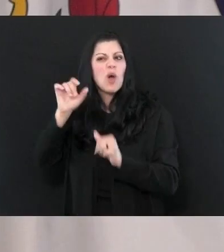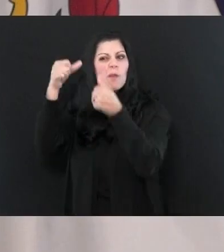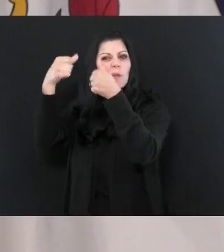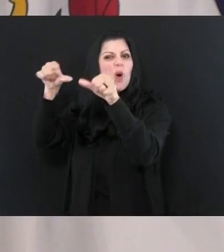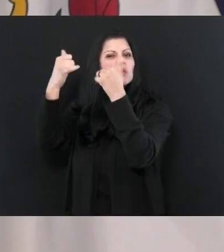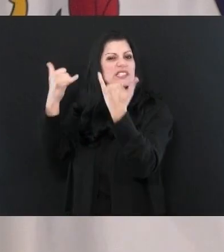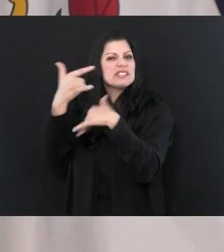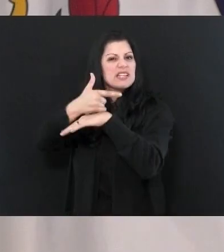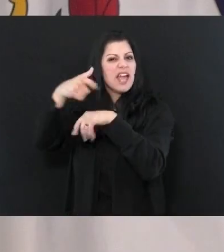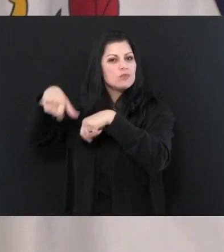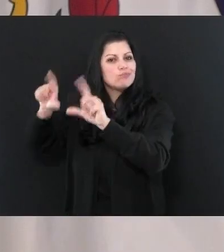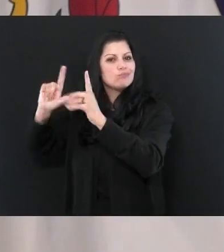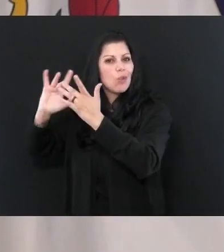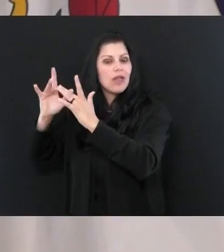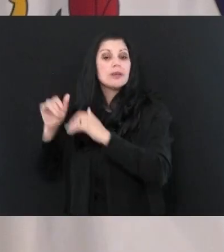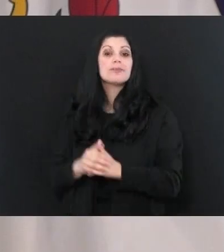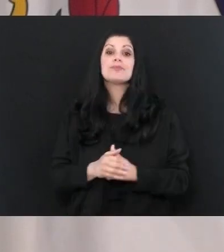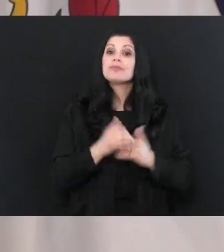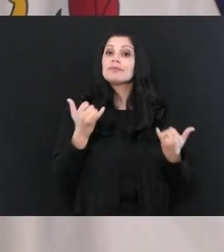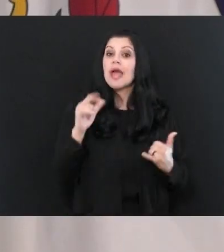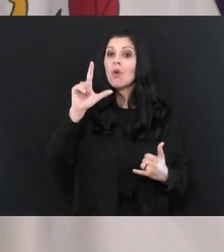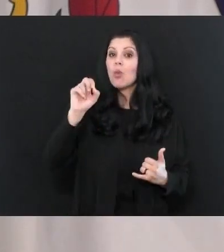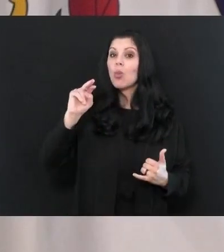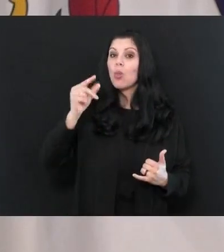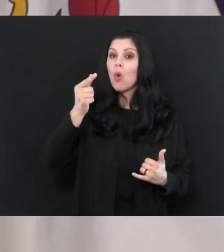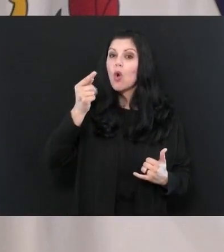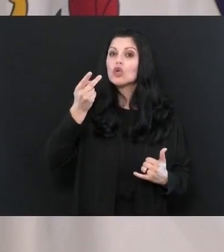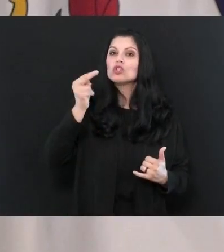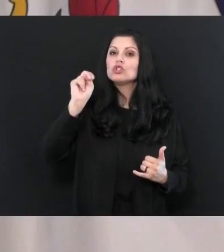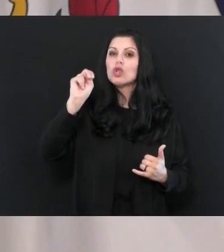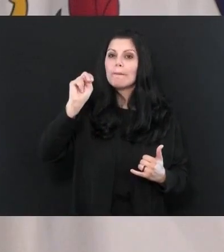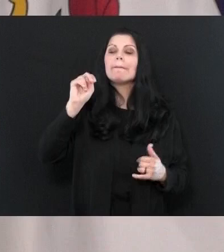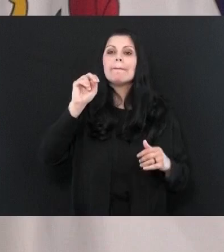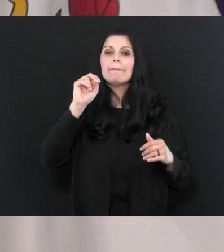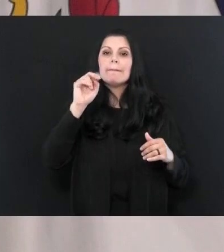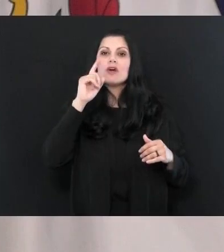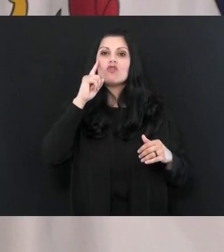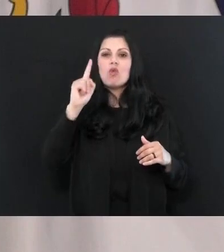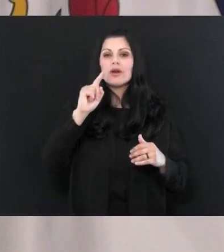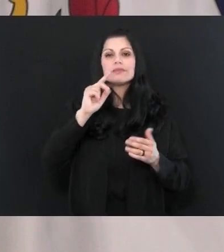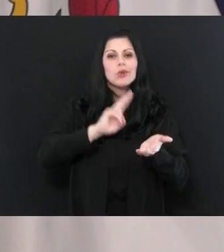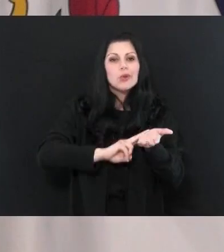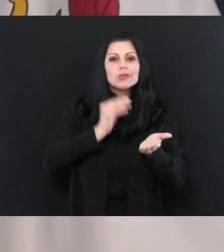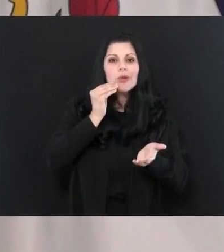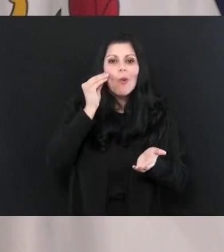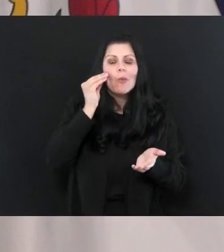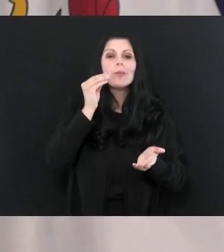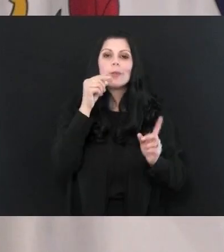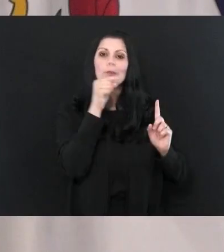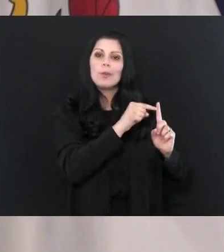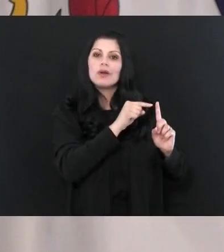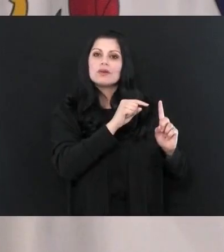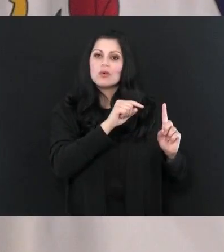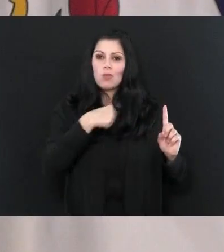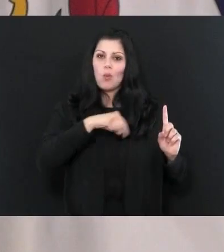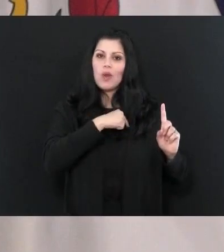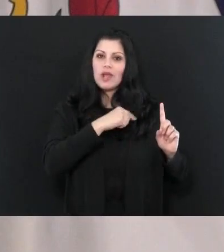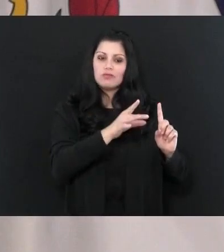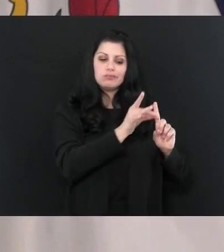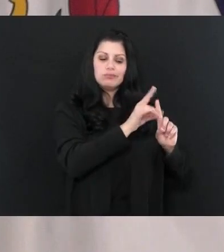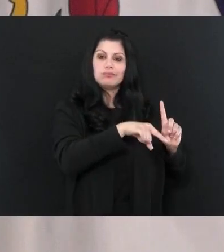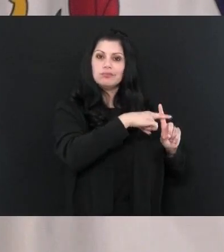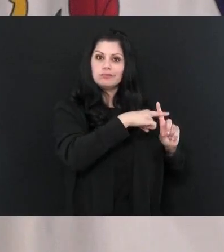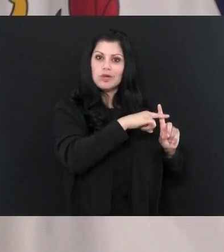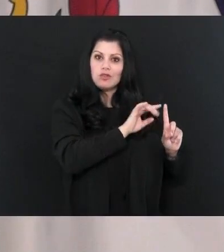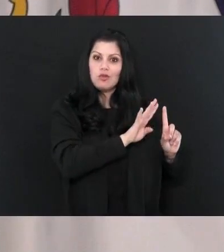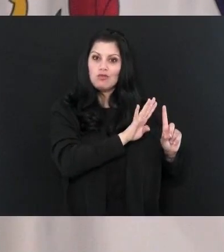As for our long-term care facilities, we have 41 outbreaks in our long-term care facilities. Churches, we now have